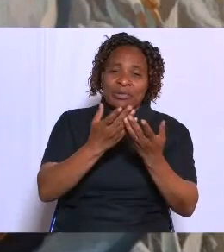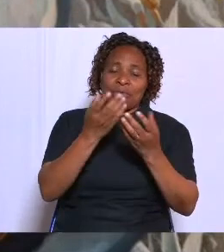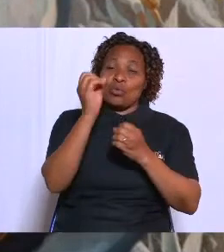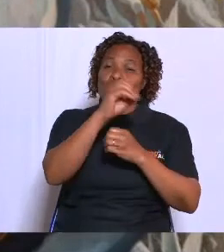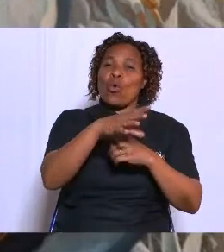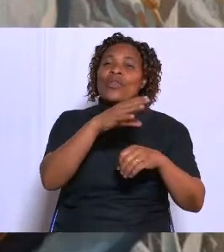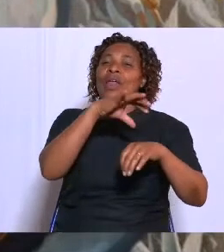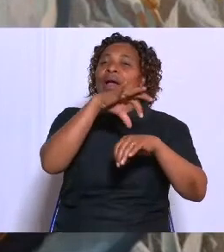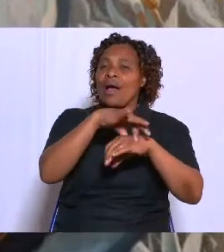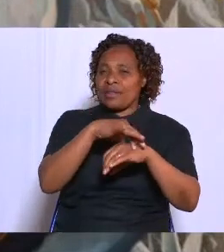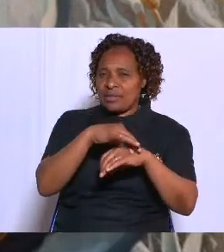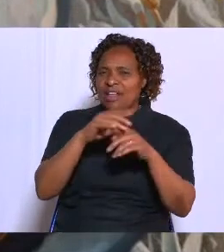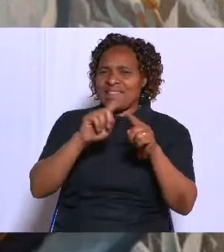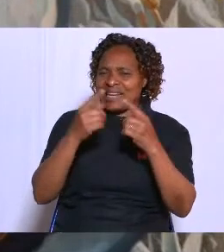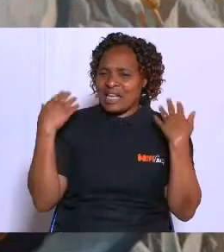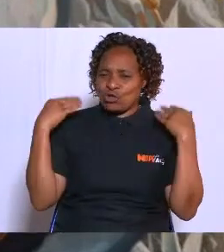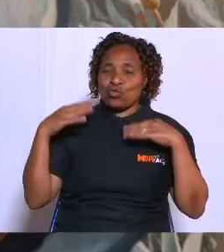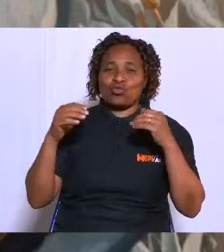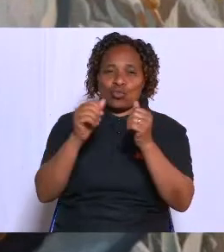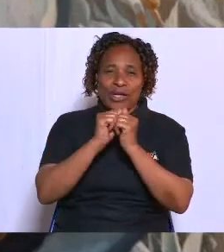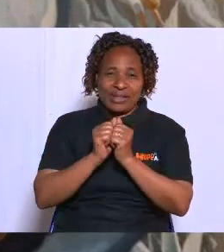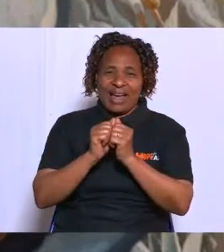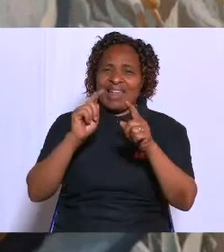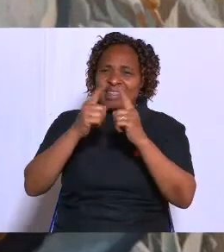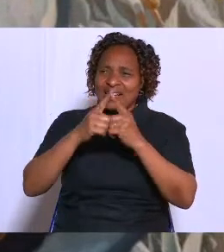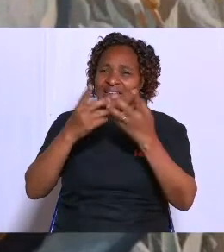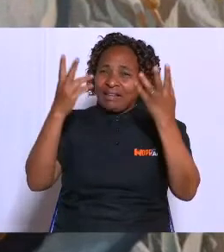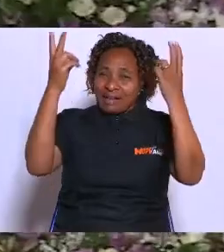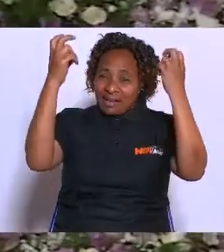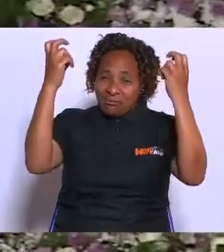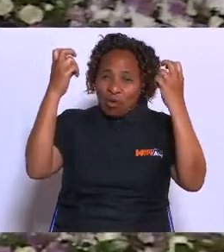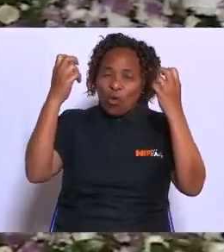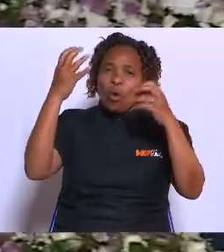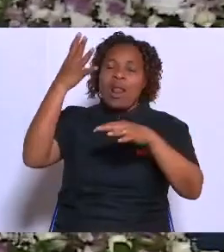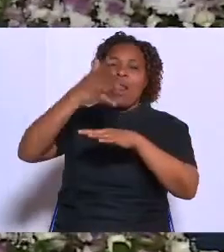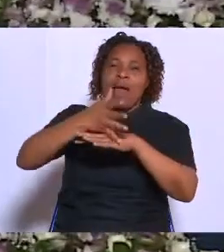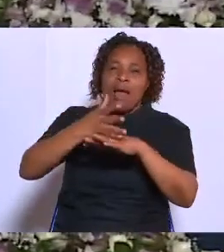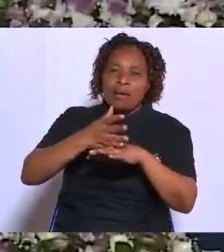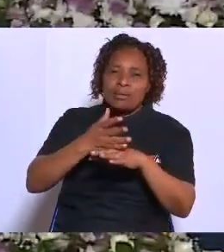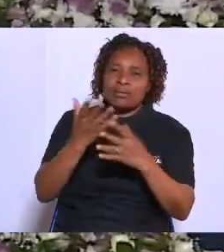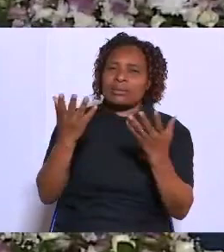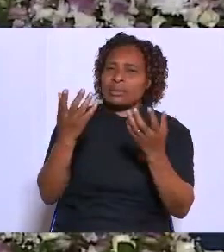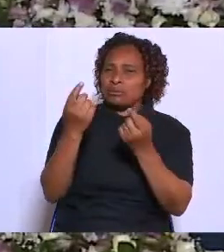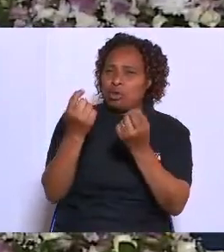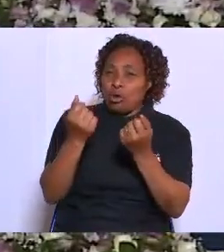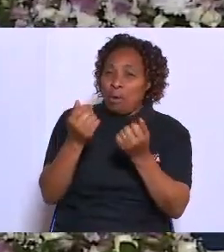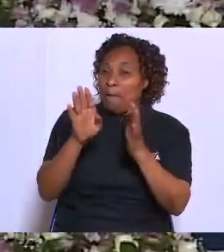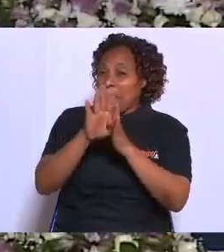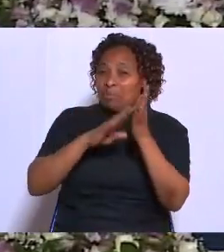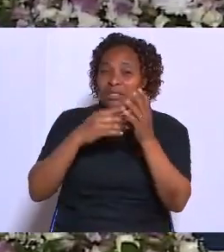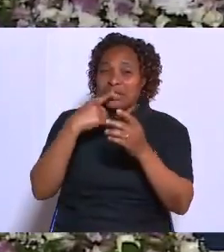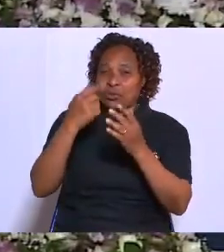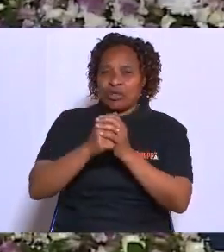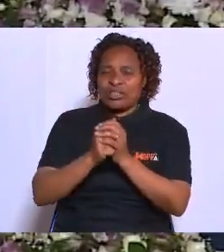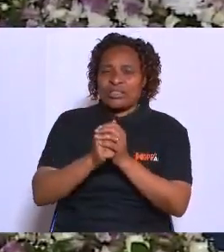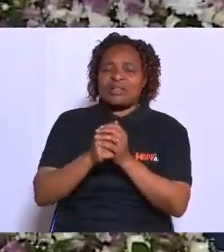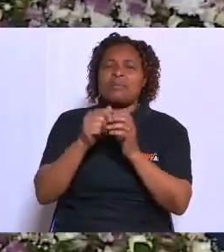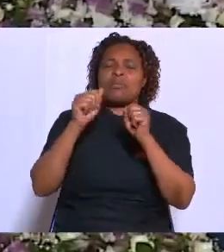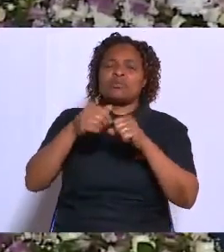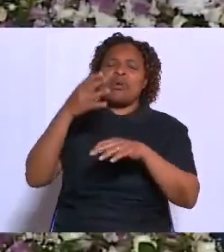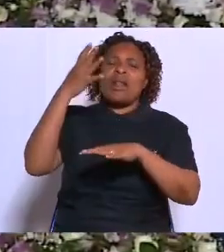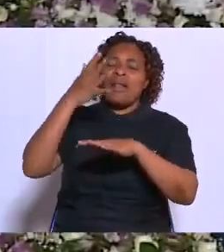cast out with him would Satan's deceptions be small ones the Bible says he would